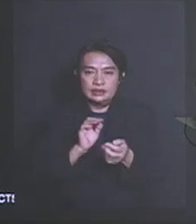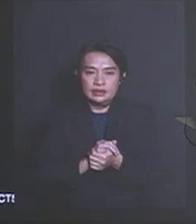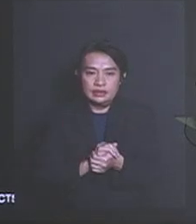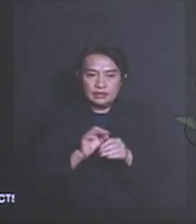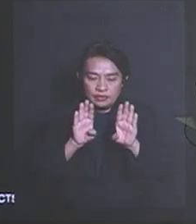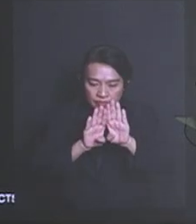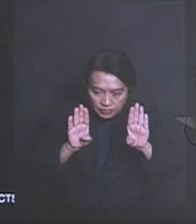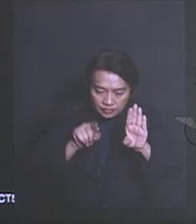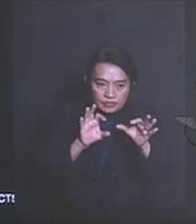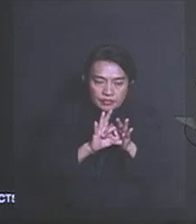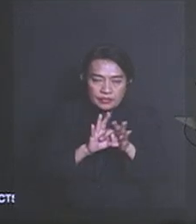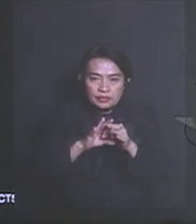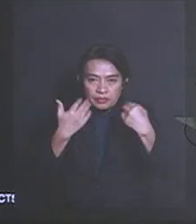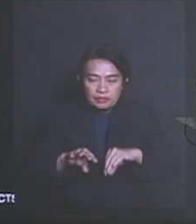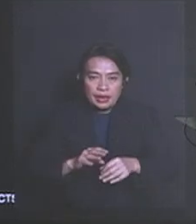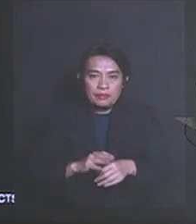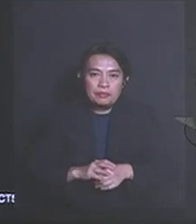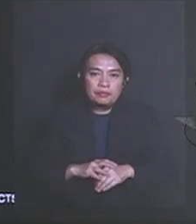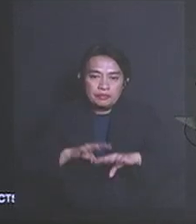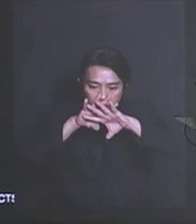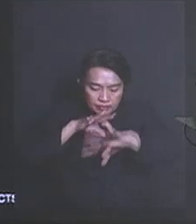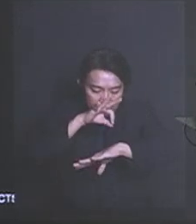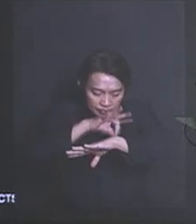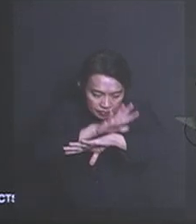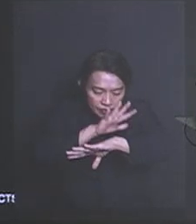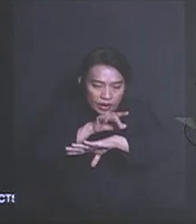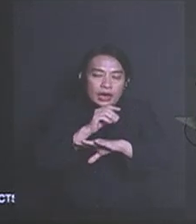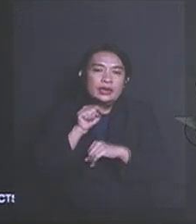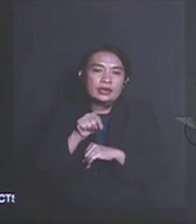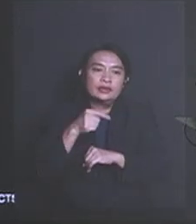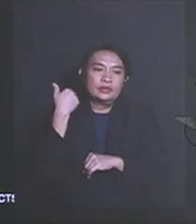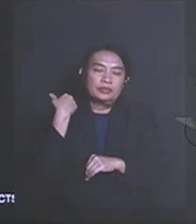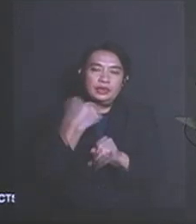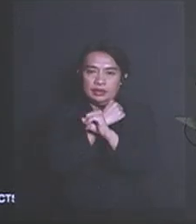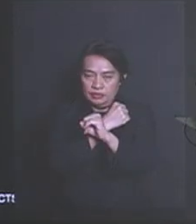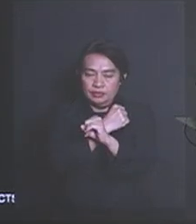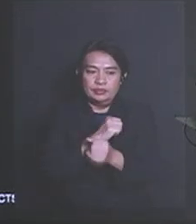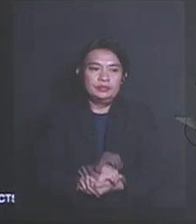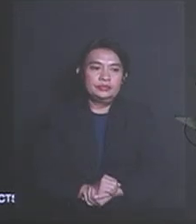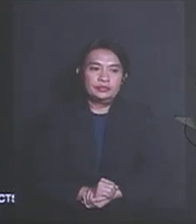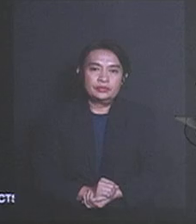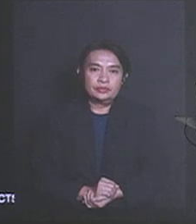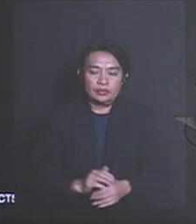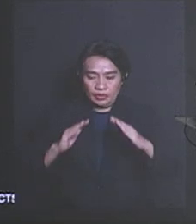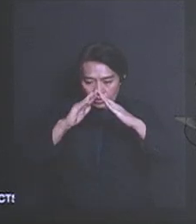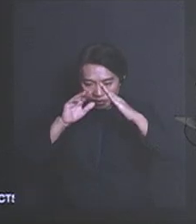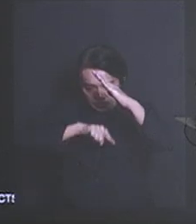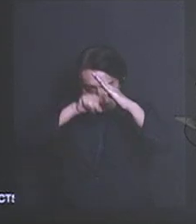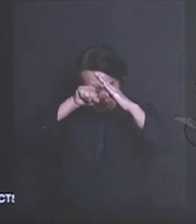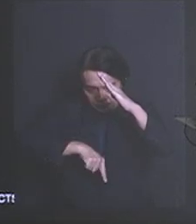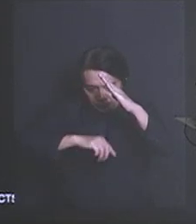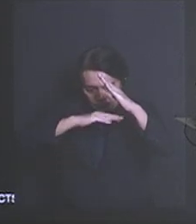The high ceiling house design with no ceiling to give more airy space and can be used for extra storage space in the